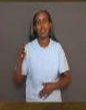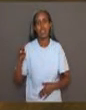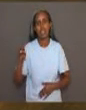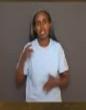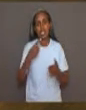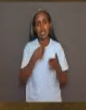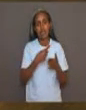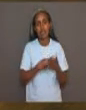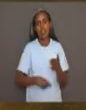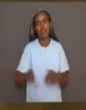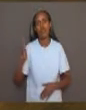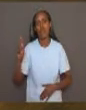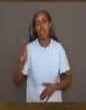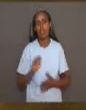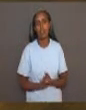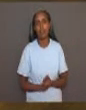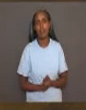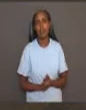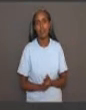a value of 1.